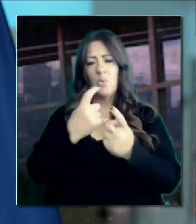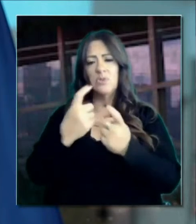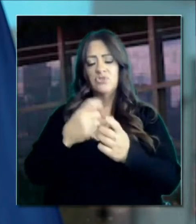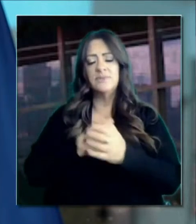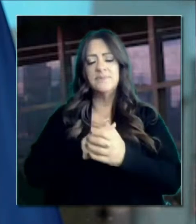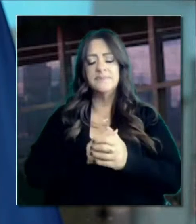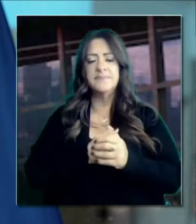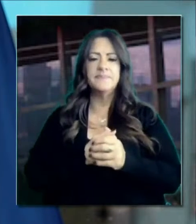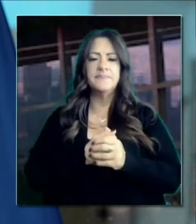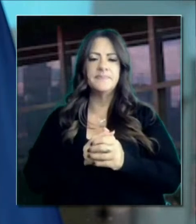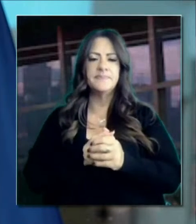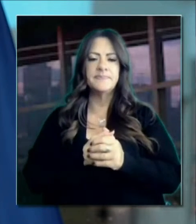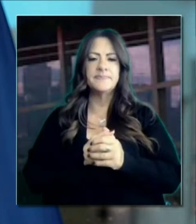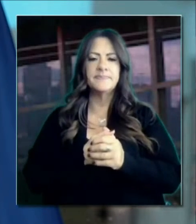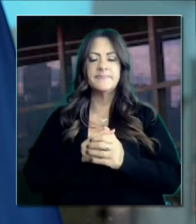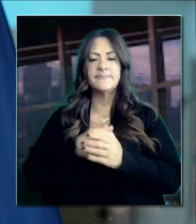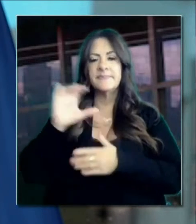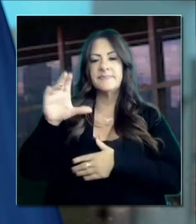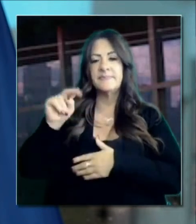Stephanie Elam, CNN.